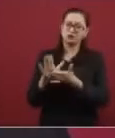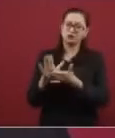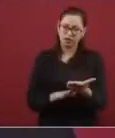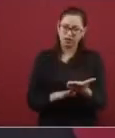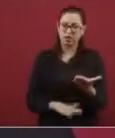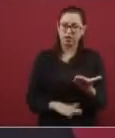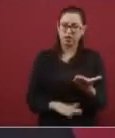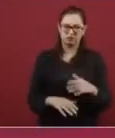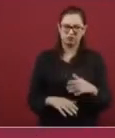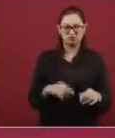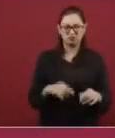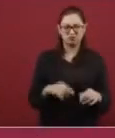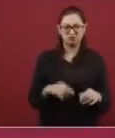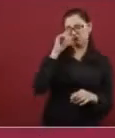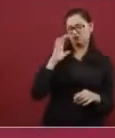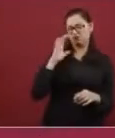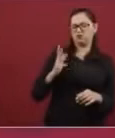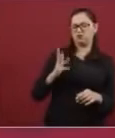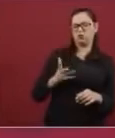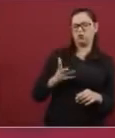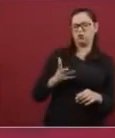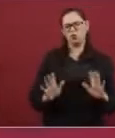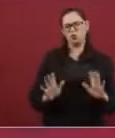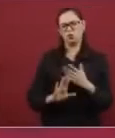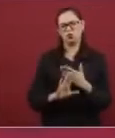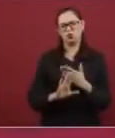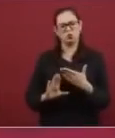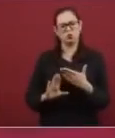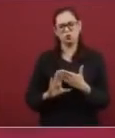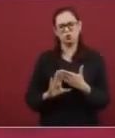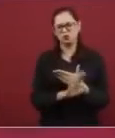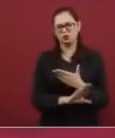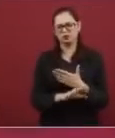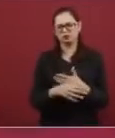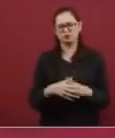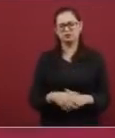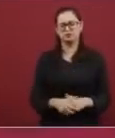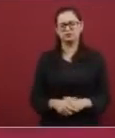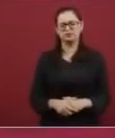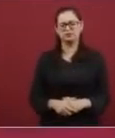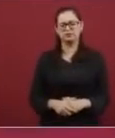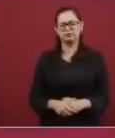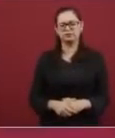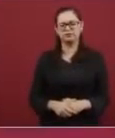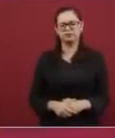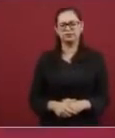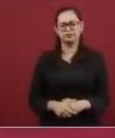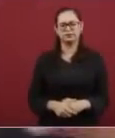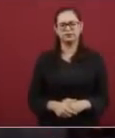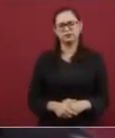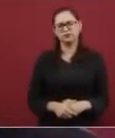brothers, a brotherhood. He says the government or the power is for